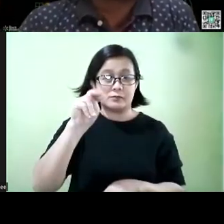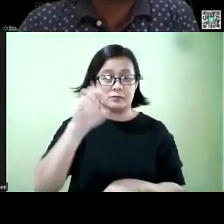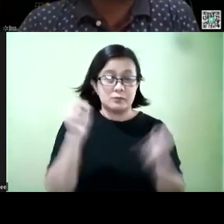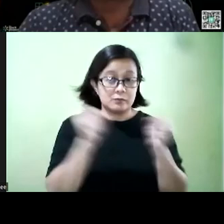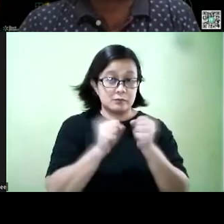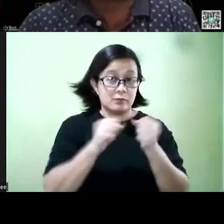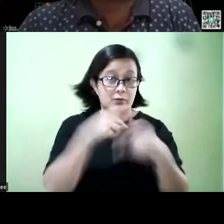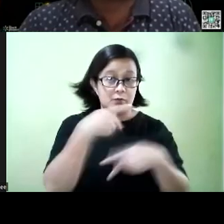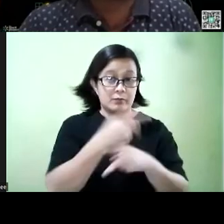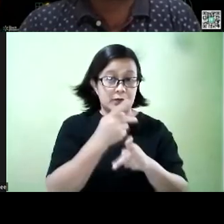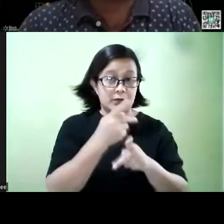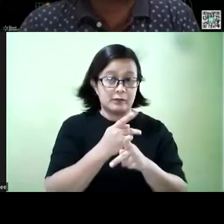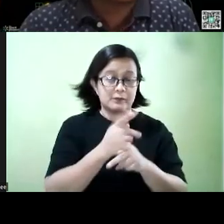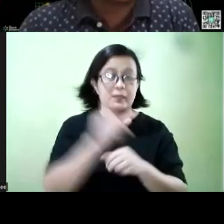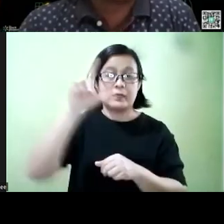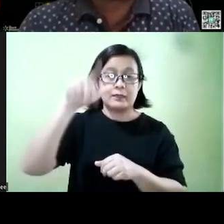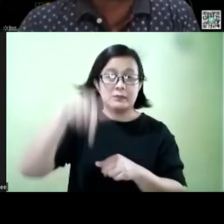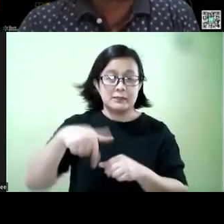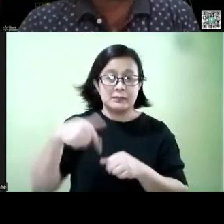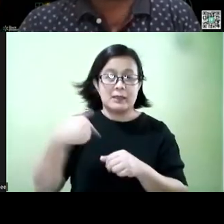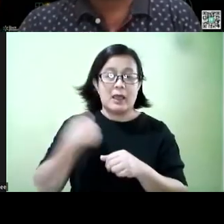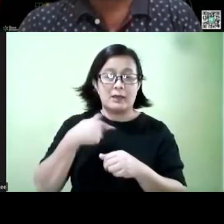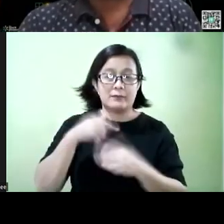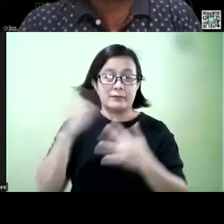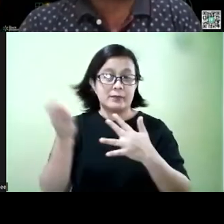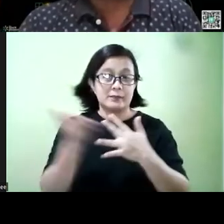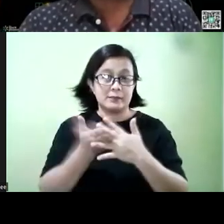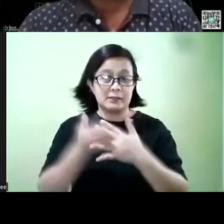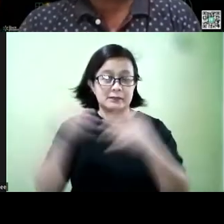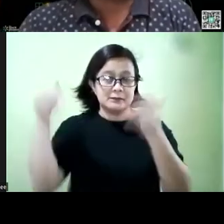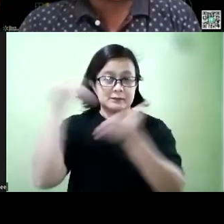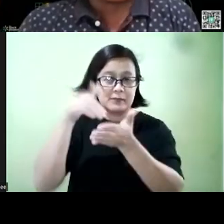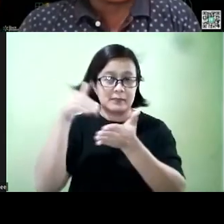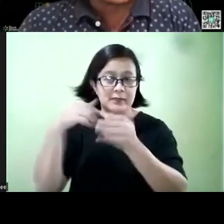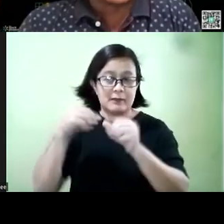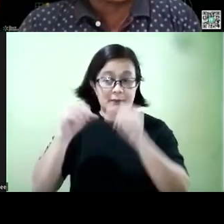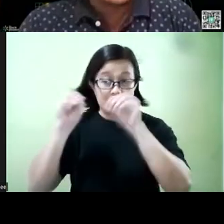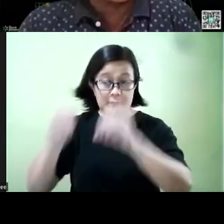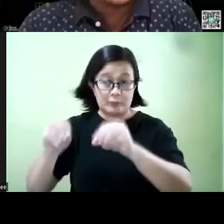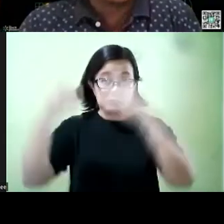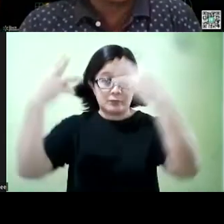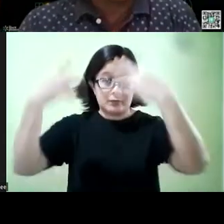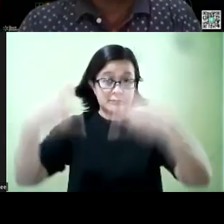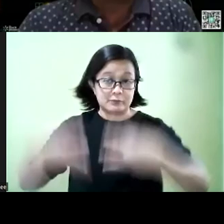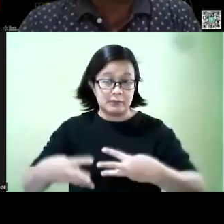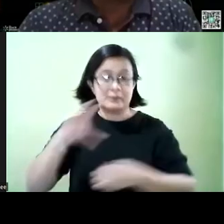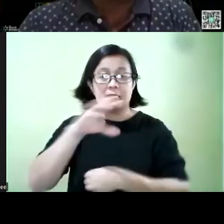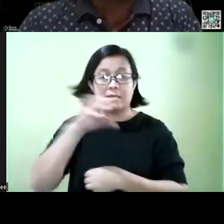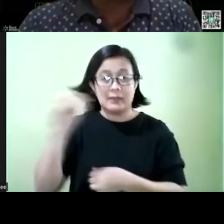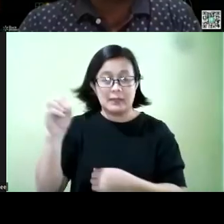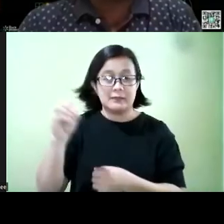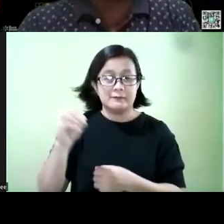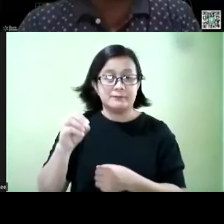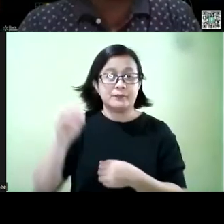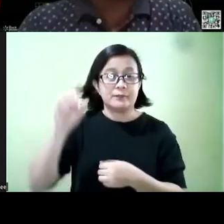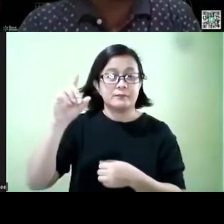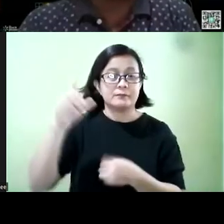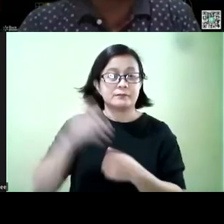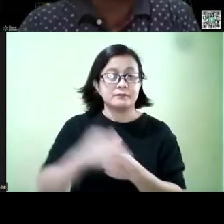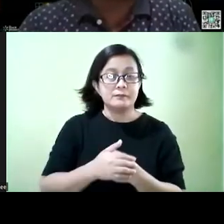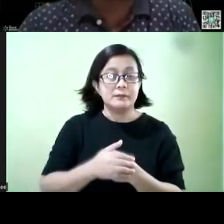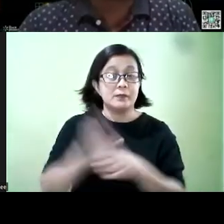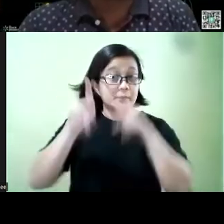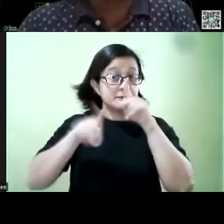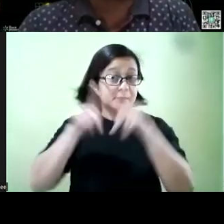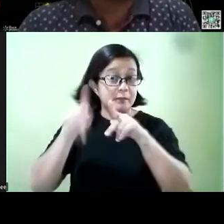know, turn it into like a case study that you can put in a website, you can put it in our website. And then that means people will